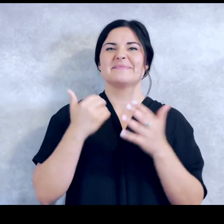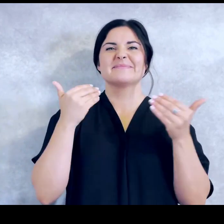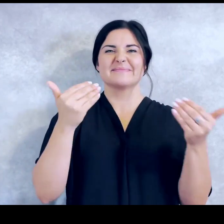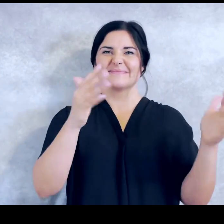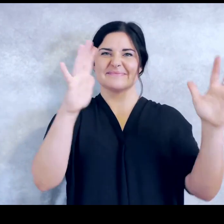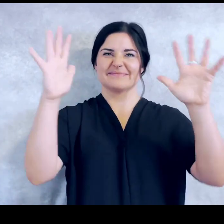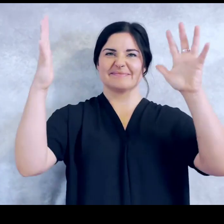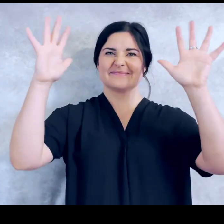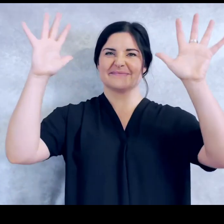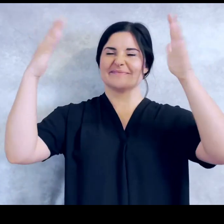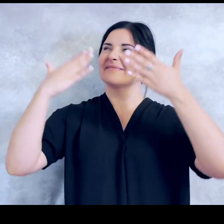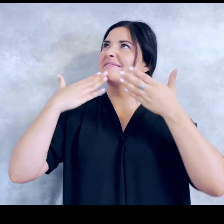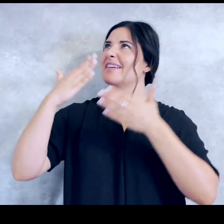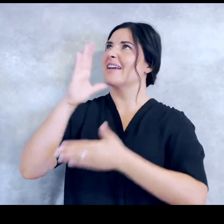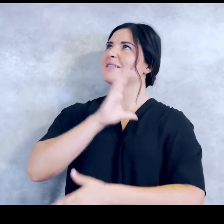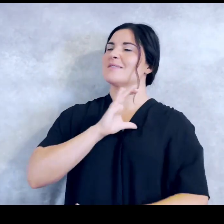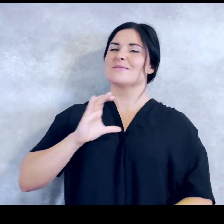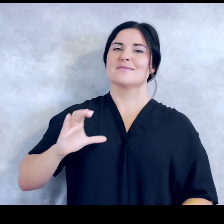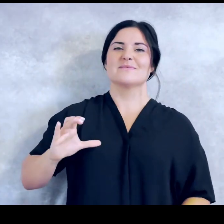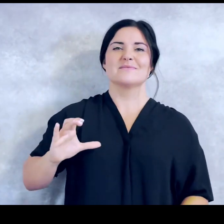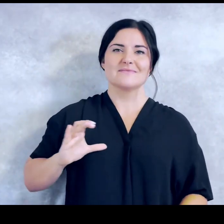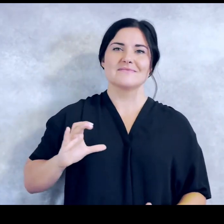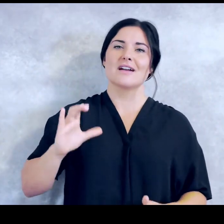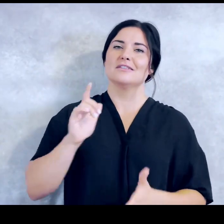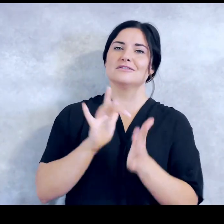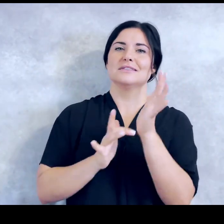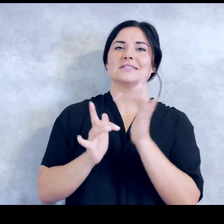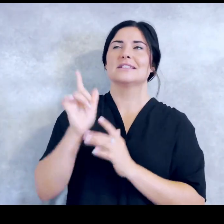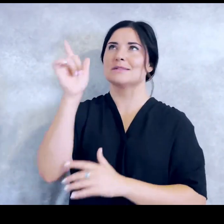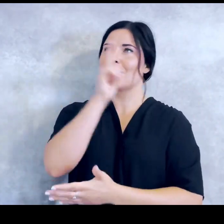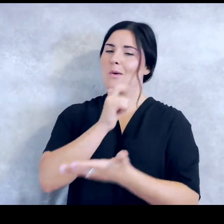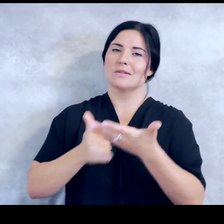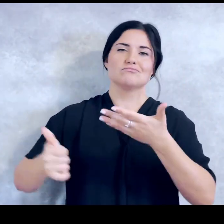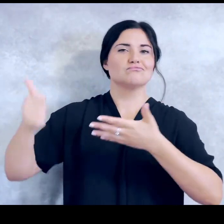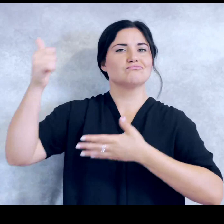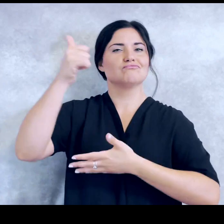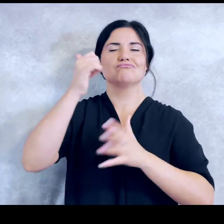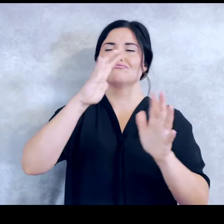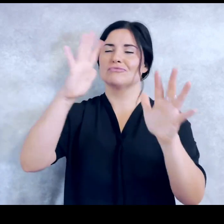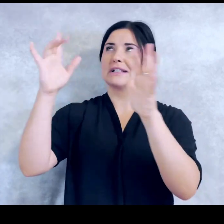amen. Come on, let's thank the Lord about church. Let's give him praise.